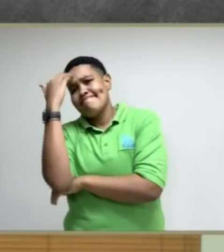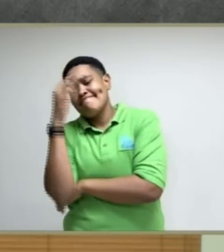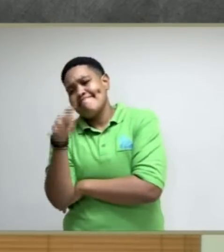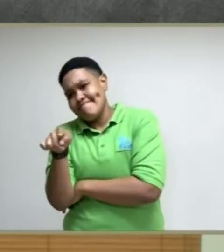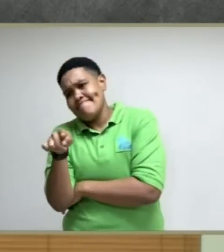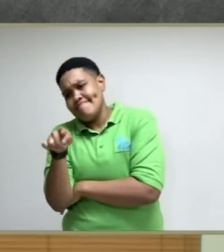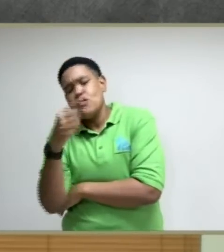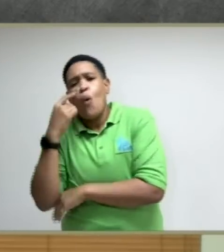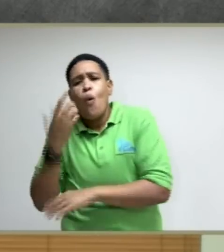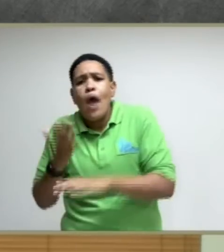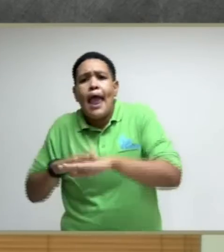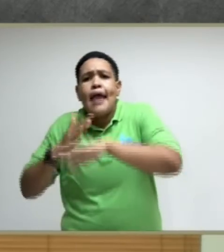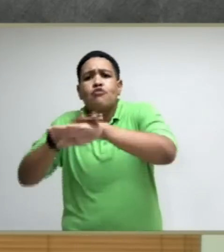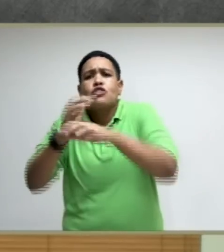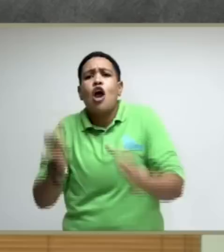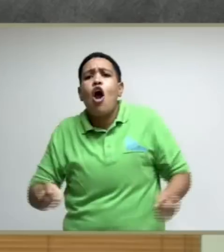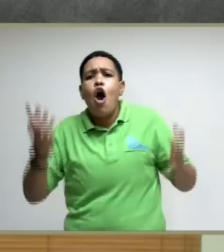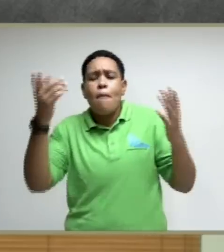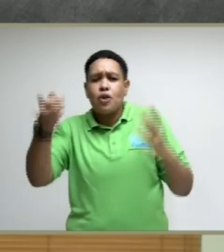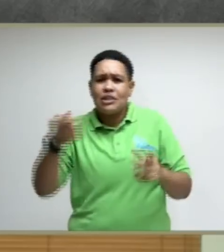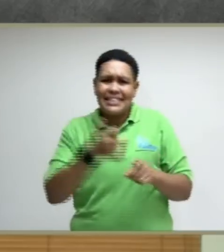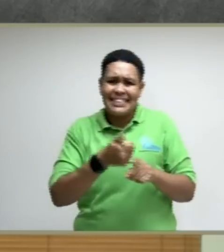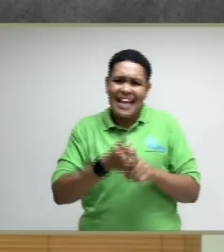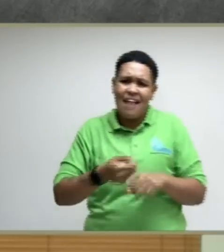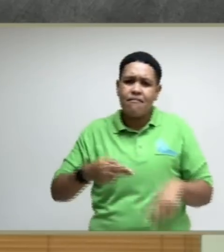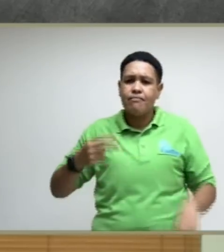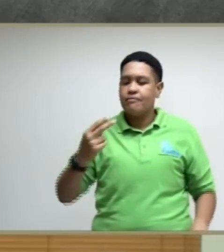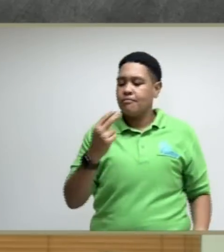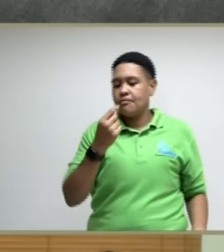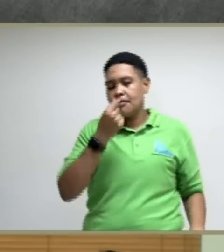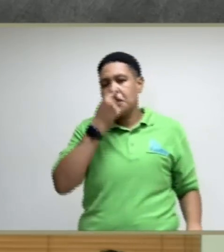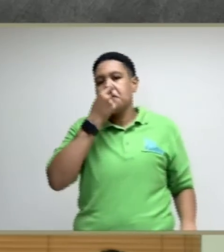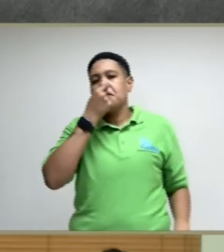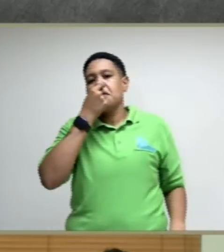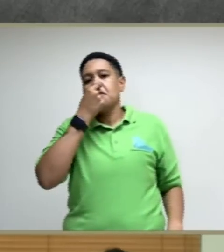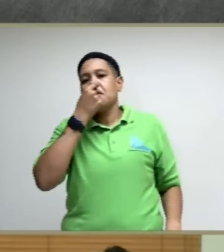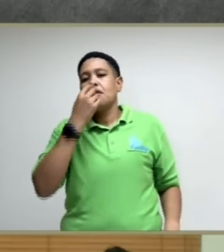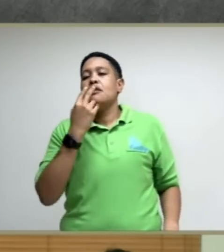moved to increase the number of high-flow nasal oxygen